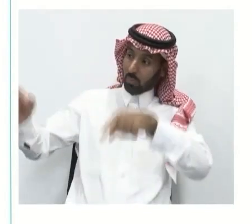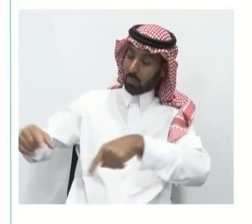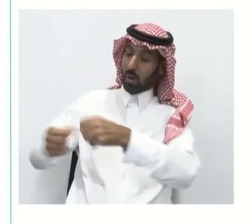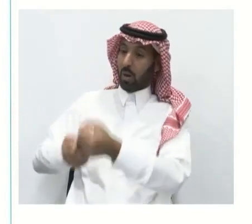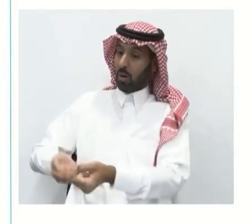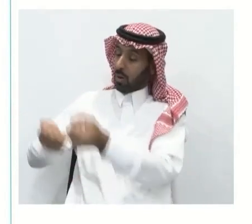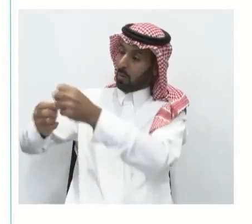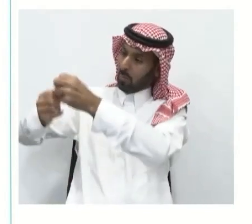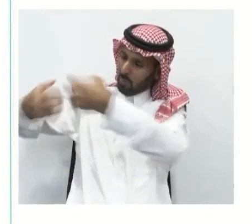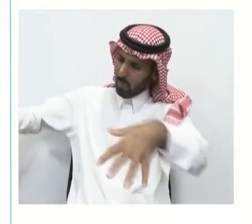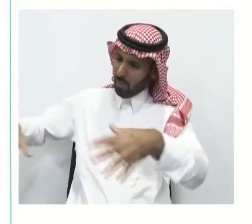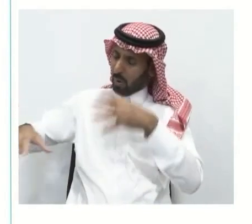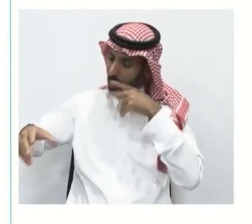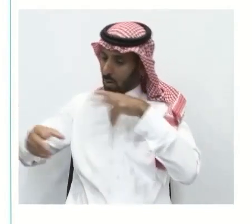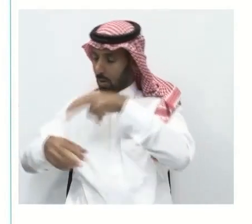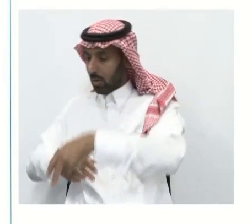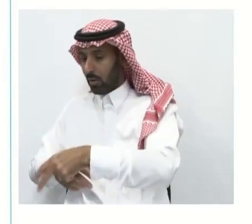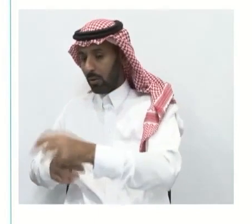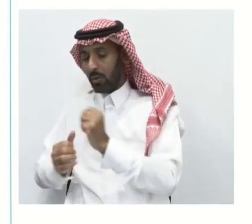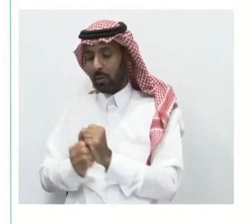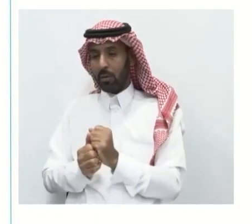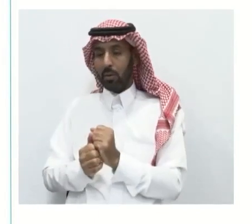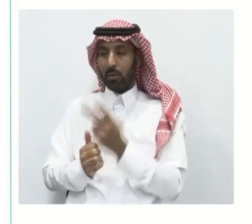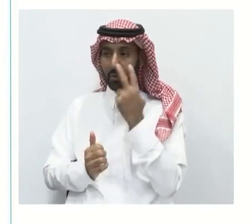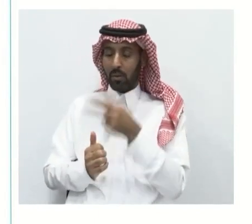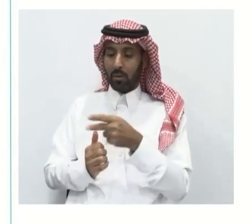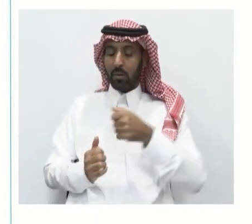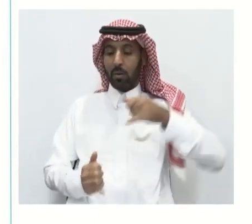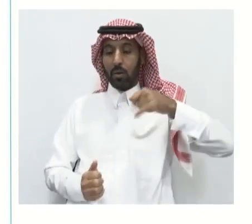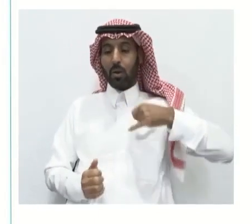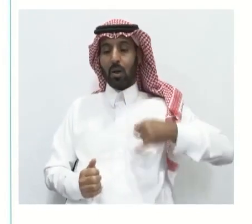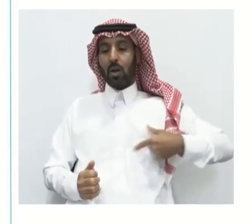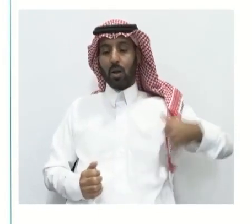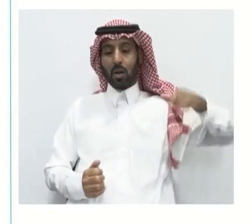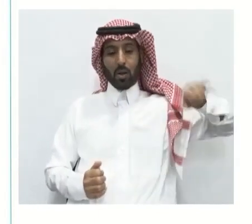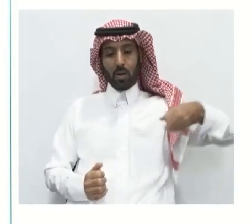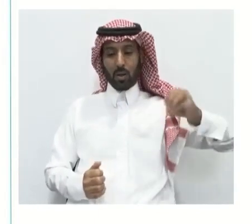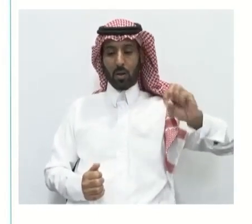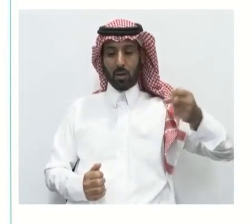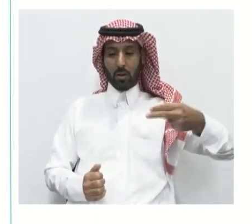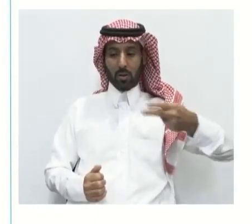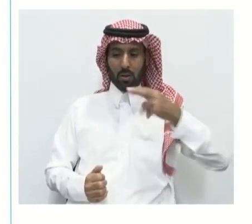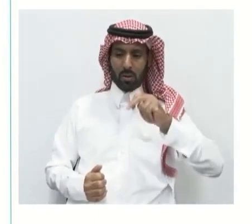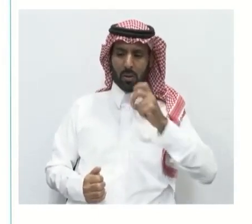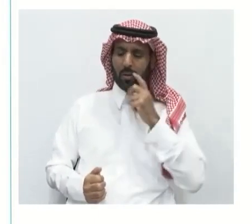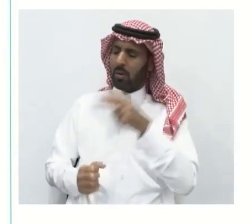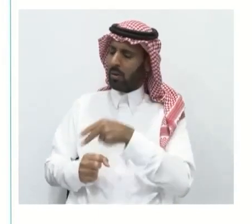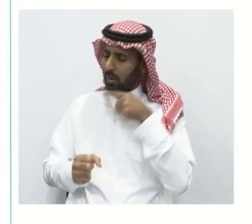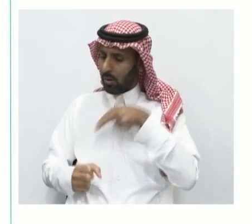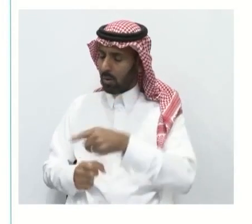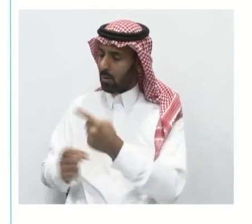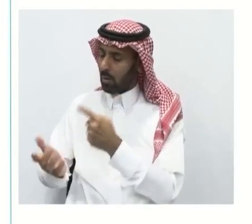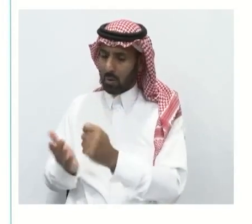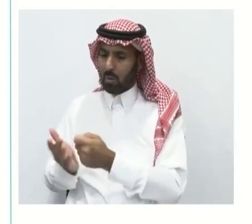He arrived at the scene of the burglary in moments. Mr. Jones, the owner of the store, explained what had happened.